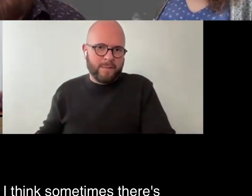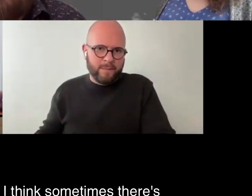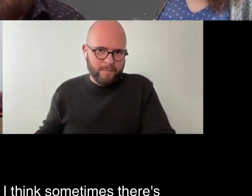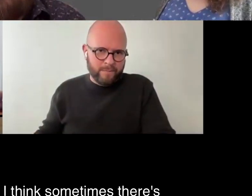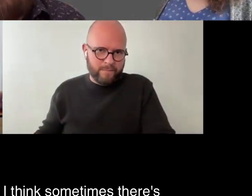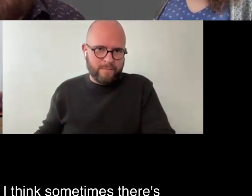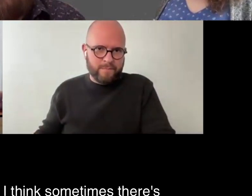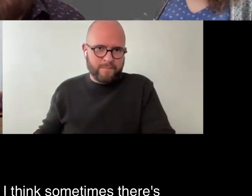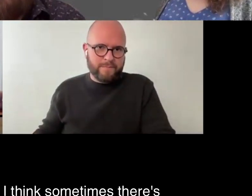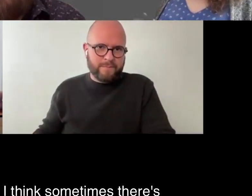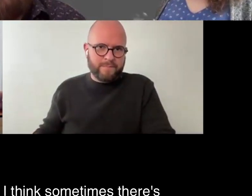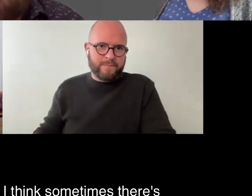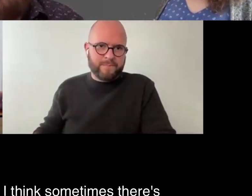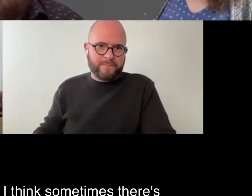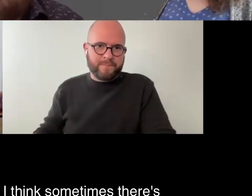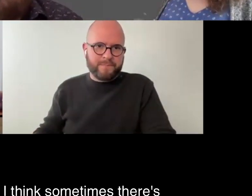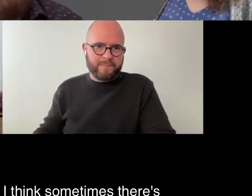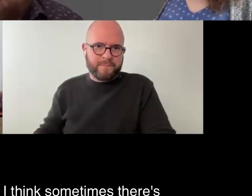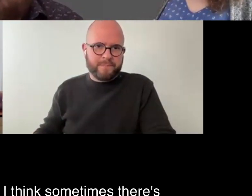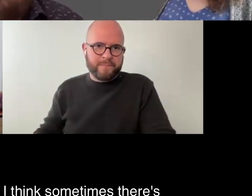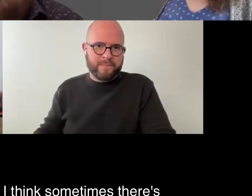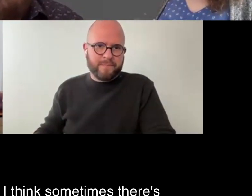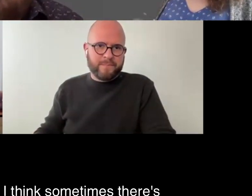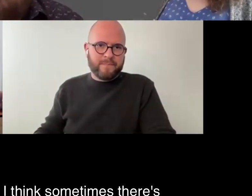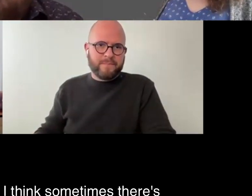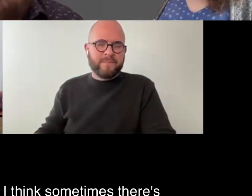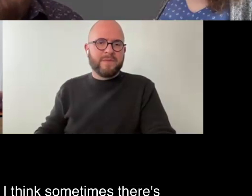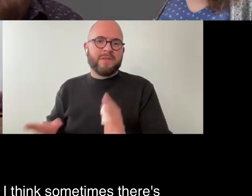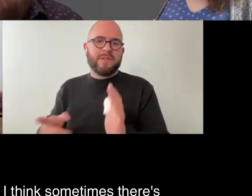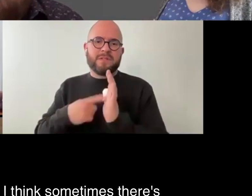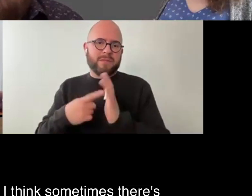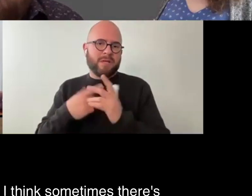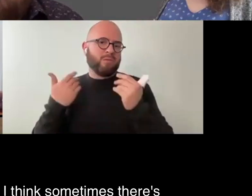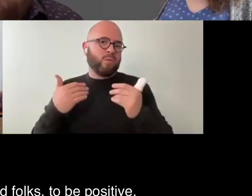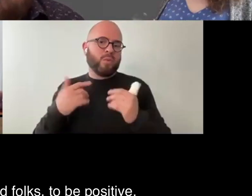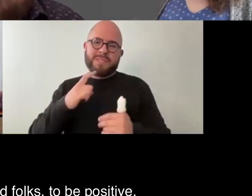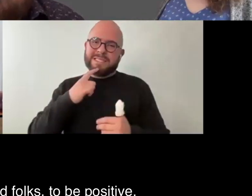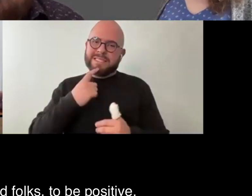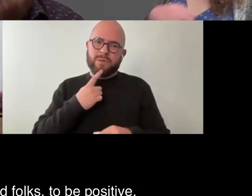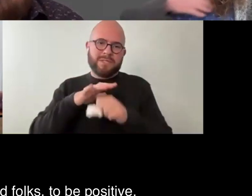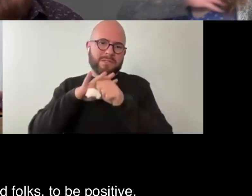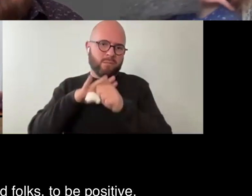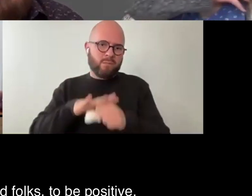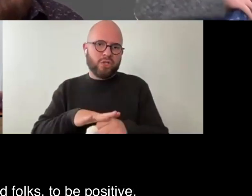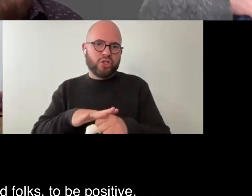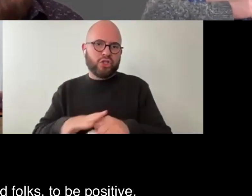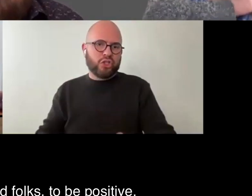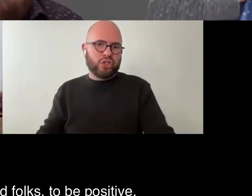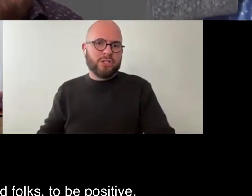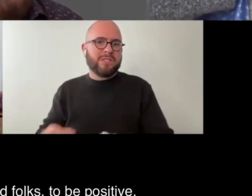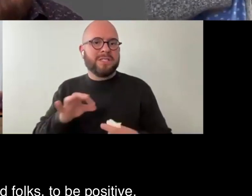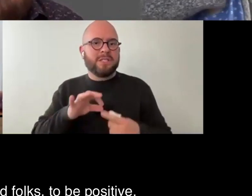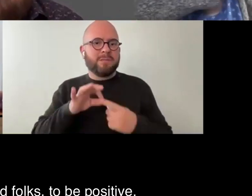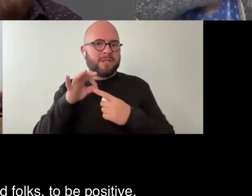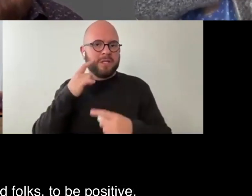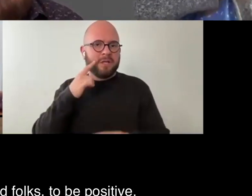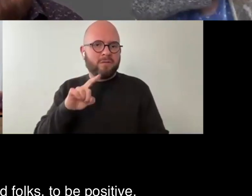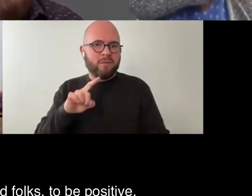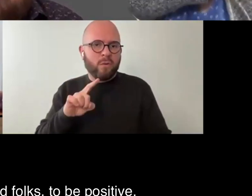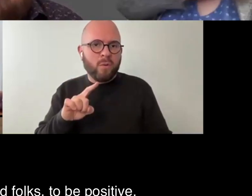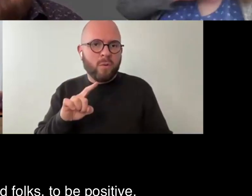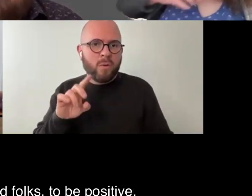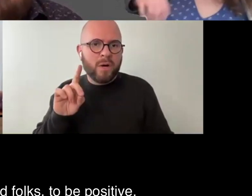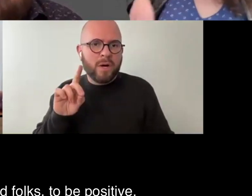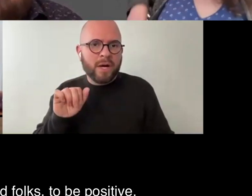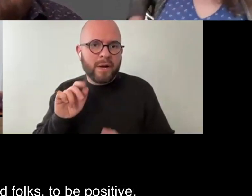there's an extraordinary pressure on all of us, but especially on disabled folks, to